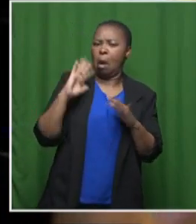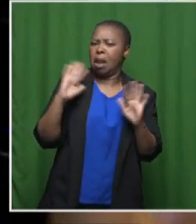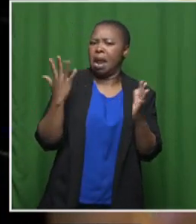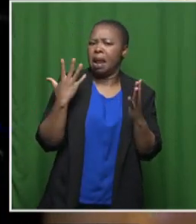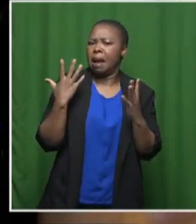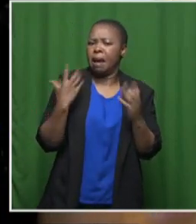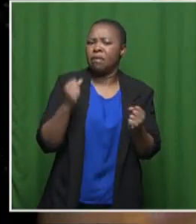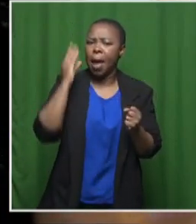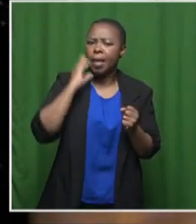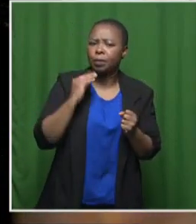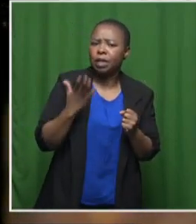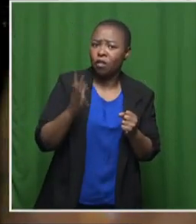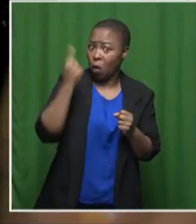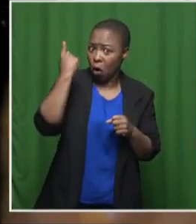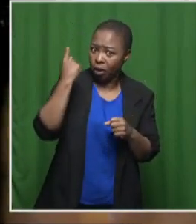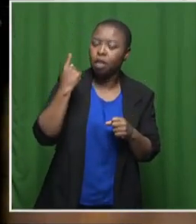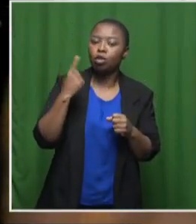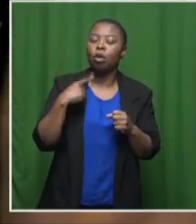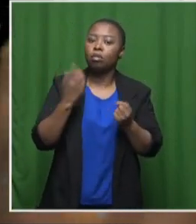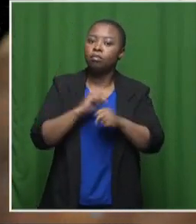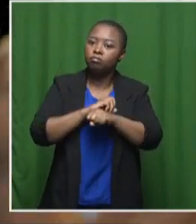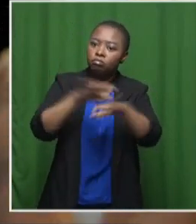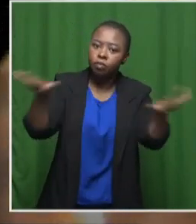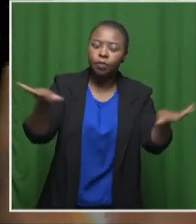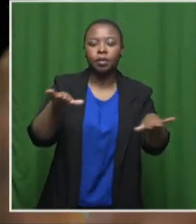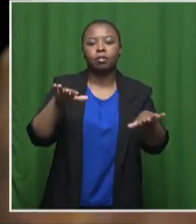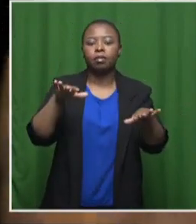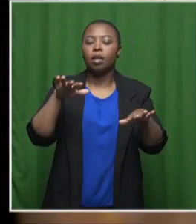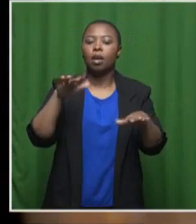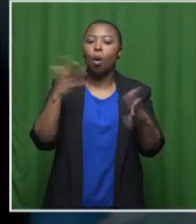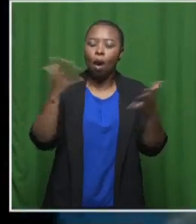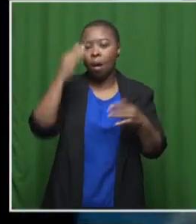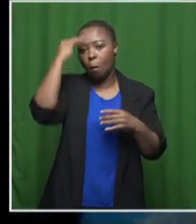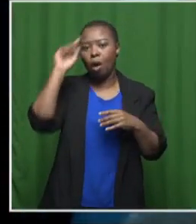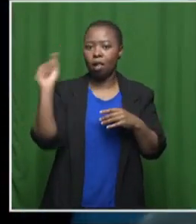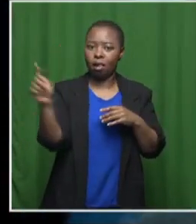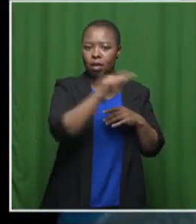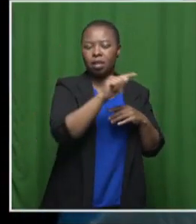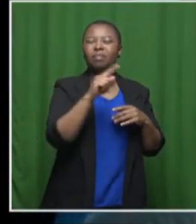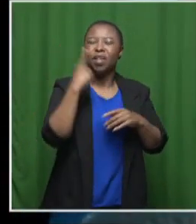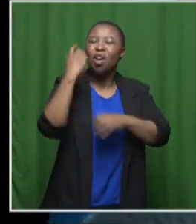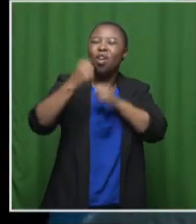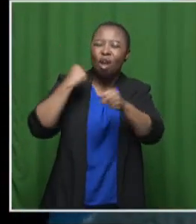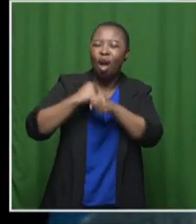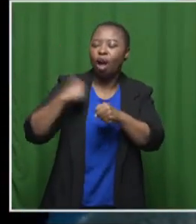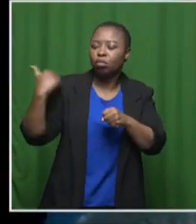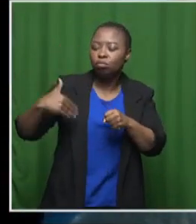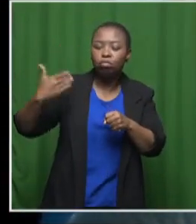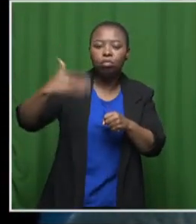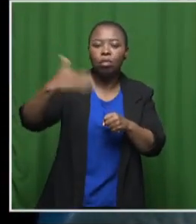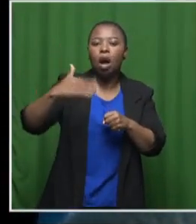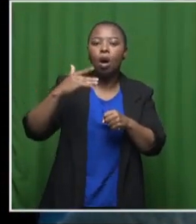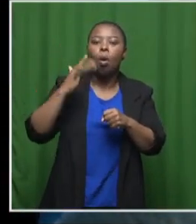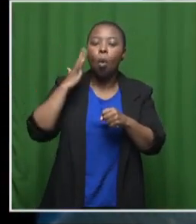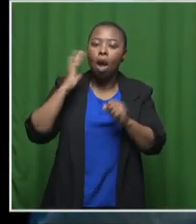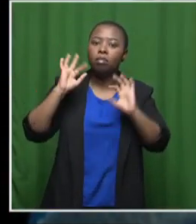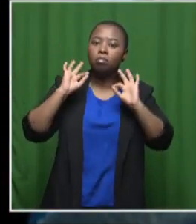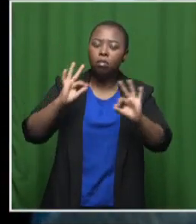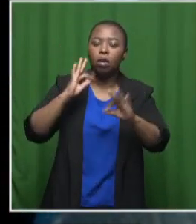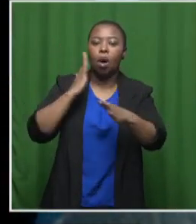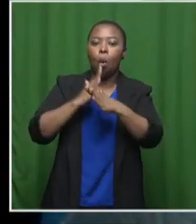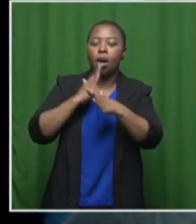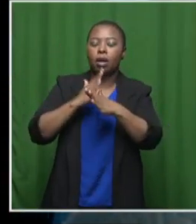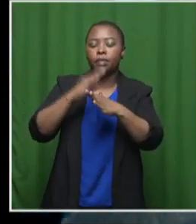anyway, and we will be rolling it out over time to the entire force. There's going to be several years whilst we get the entire workforce to